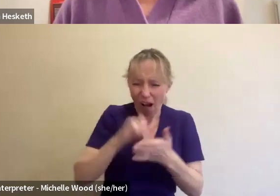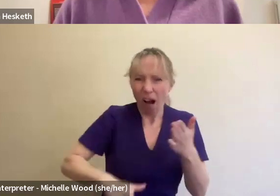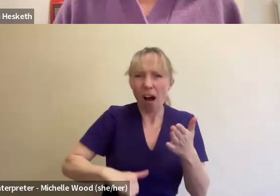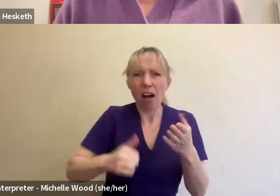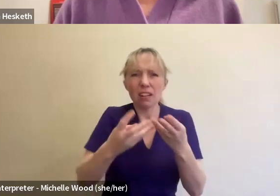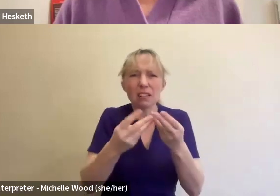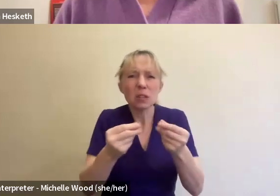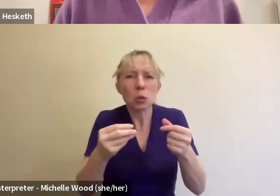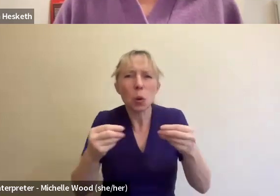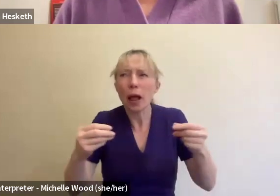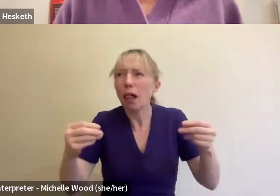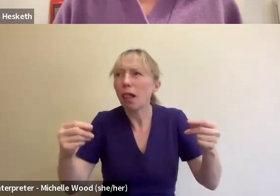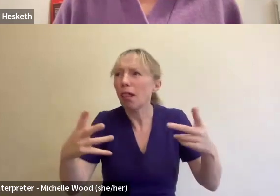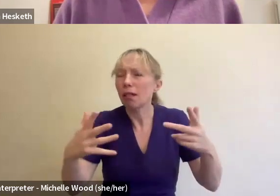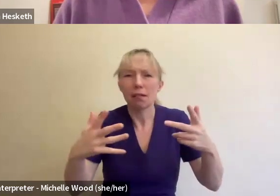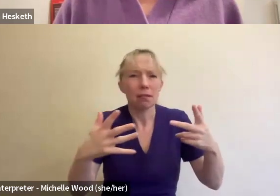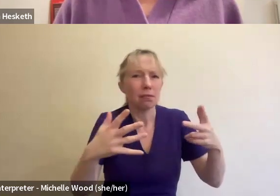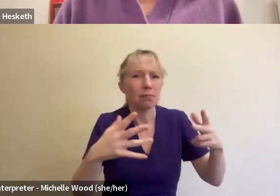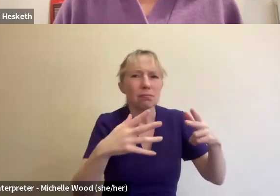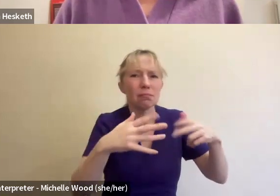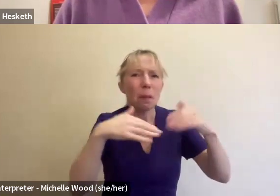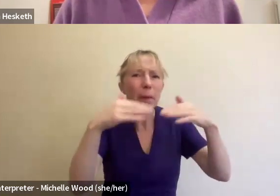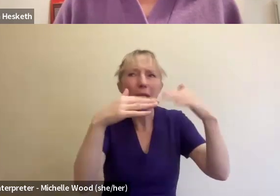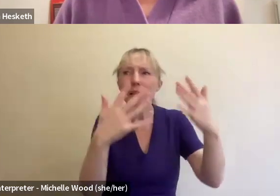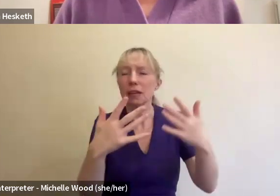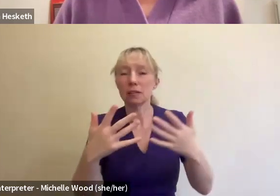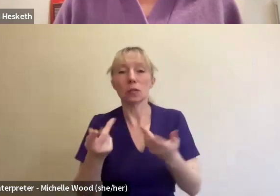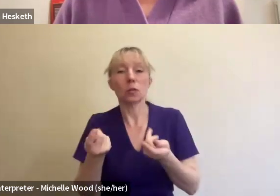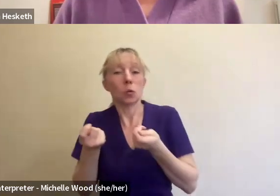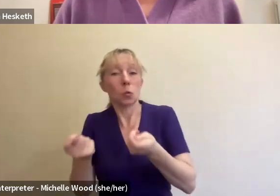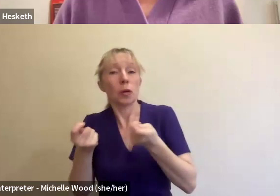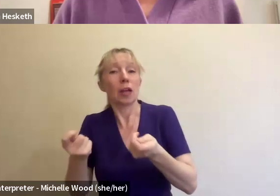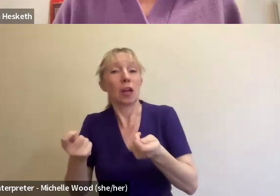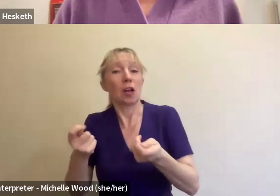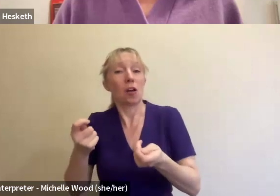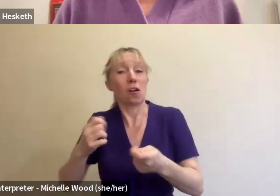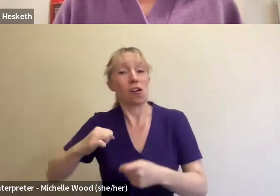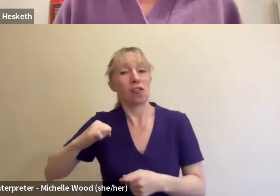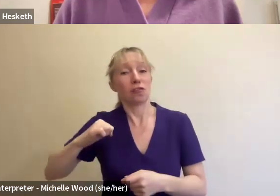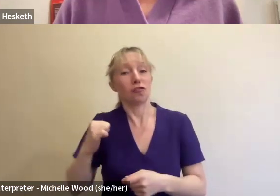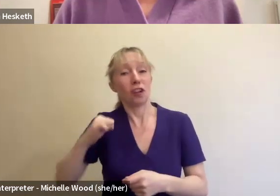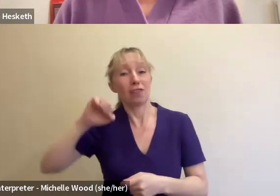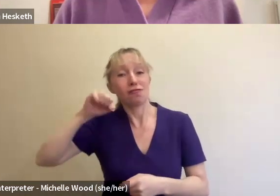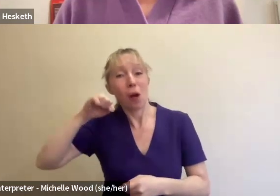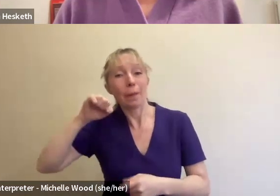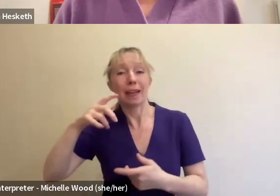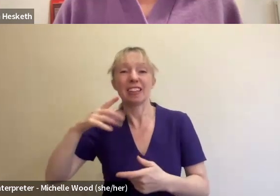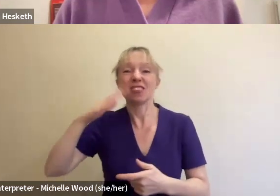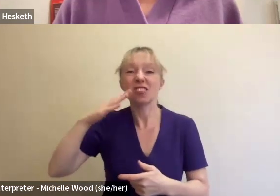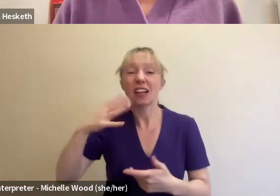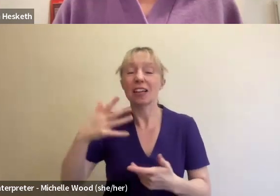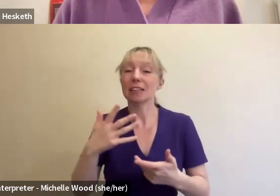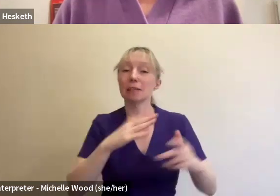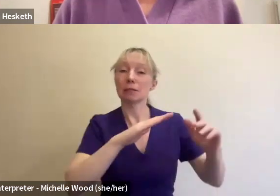concrete buildings. We cook drumsticks and chilies grown in our terrace gardens, while groceries are delivered by